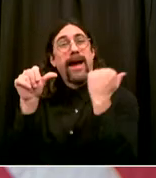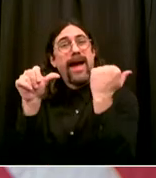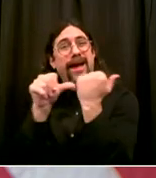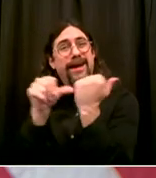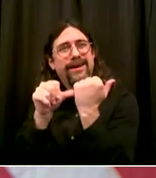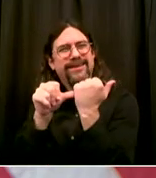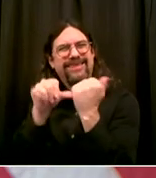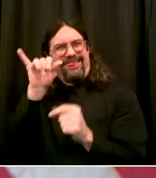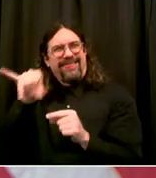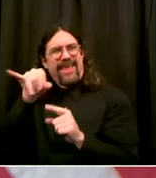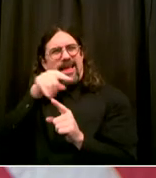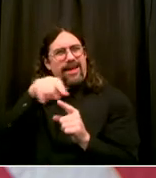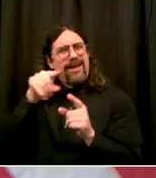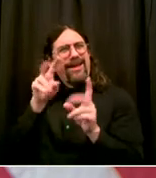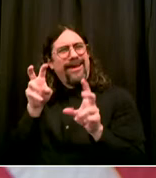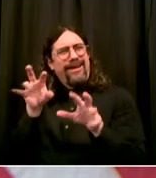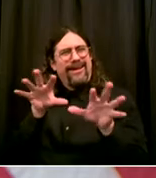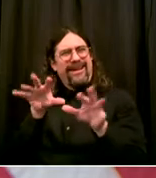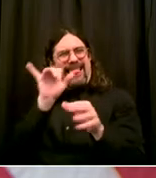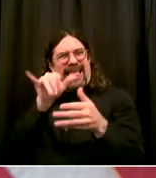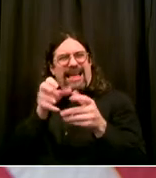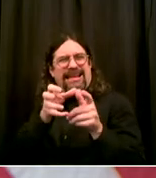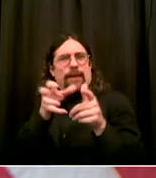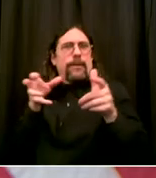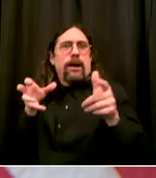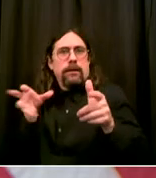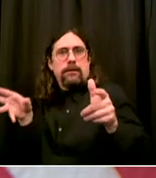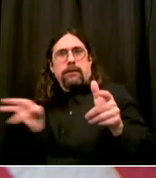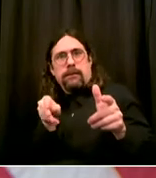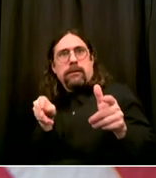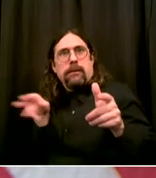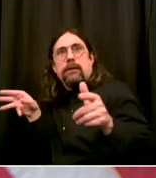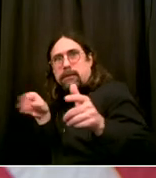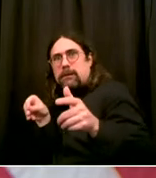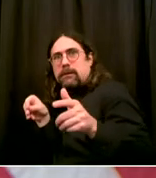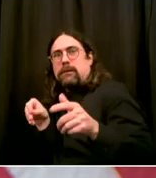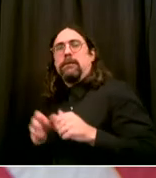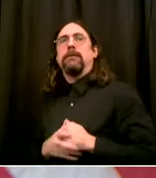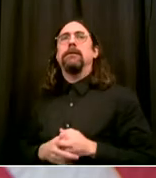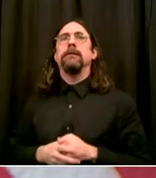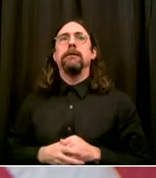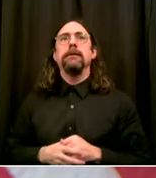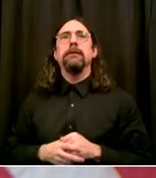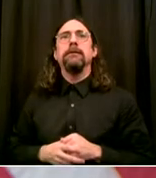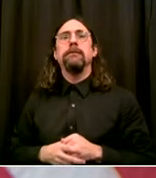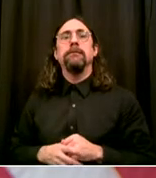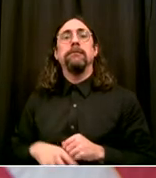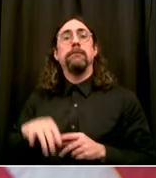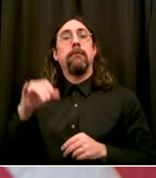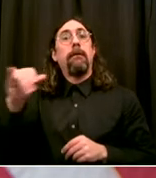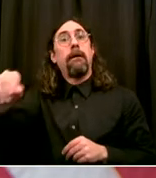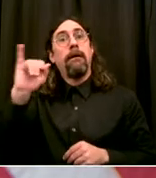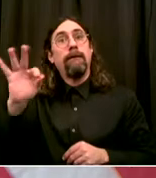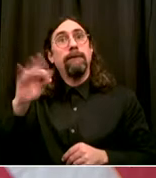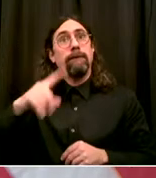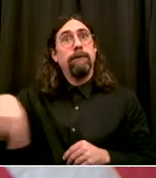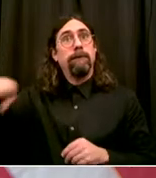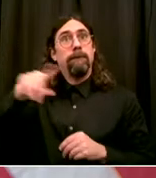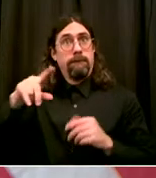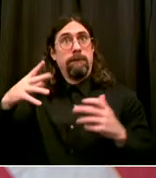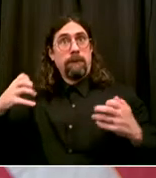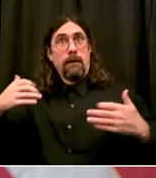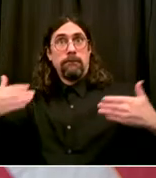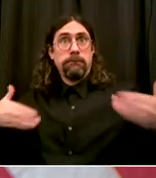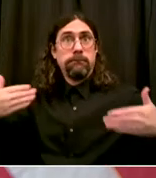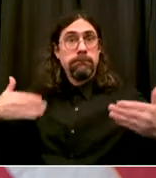is our intent, we have to be able to expand the circle of eligibility swiftly as well,